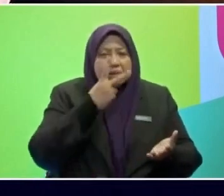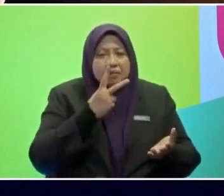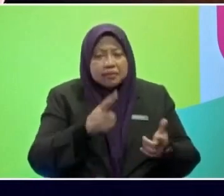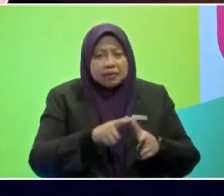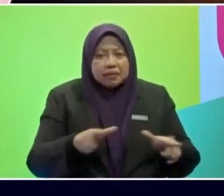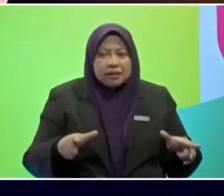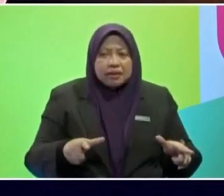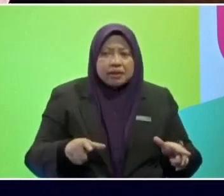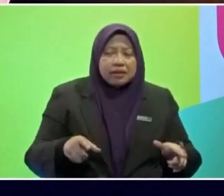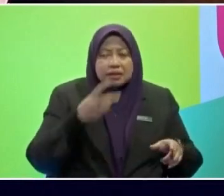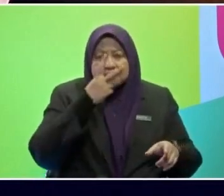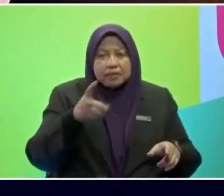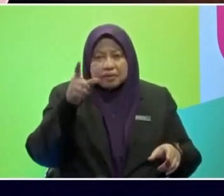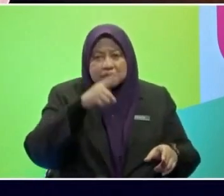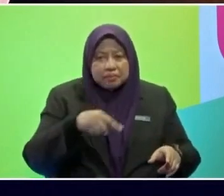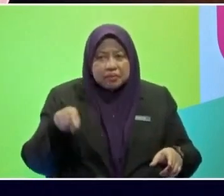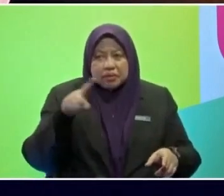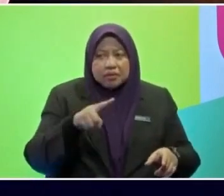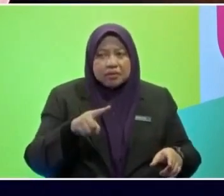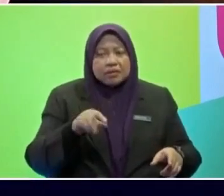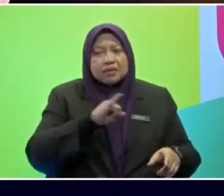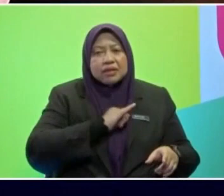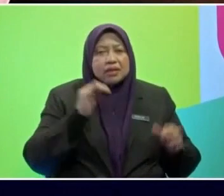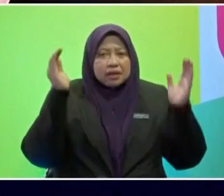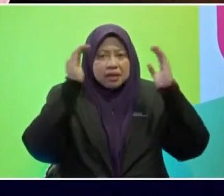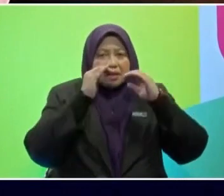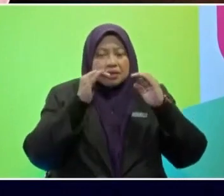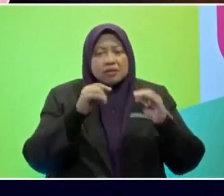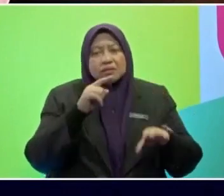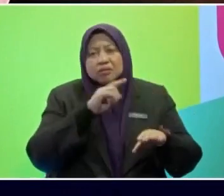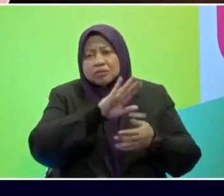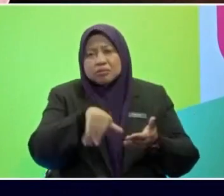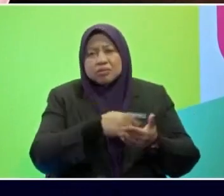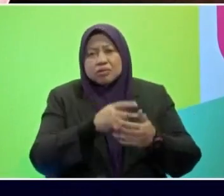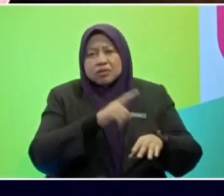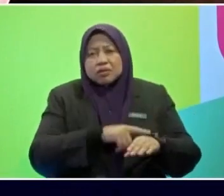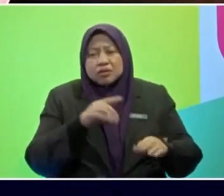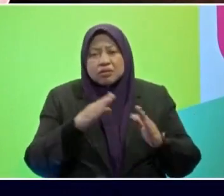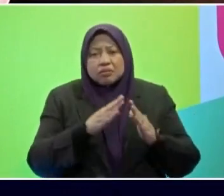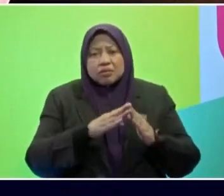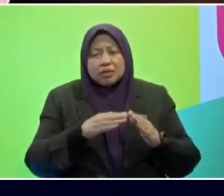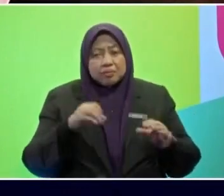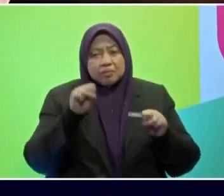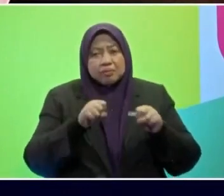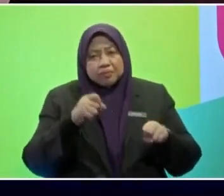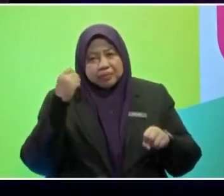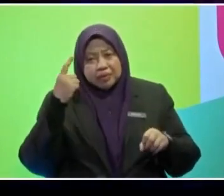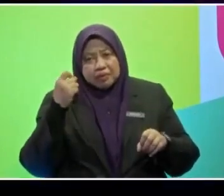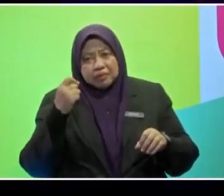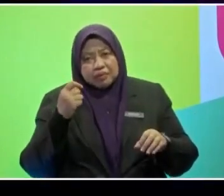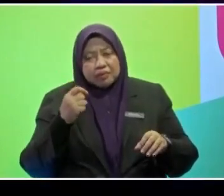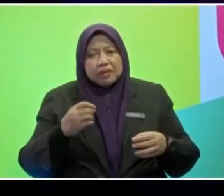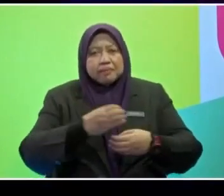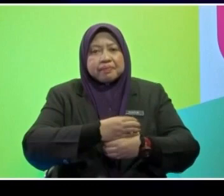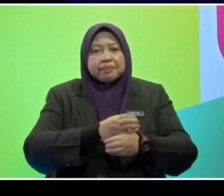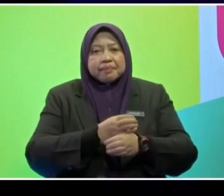it's a circle. Yeah, so I hope everyone at home has the right idea about this. The shape of the shadow